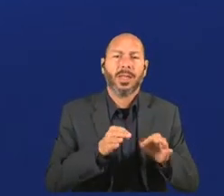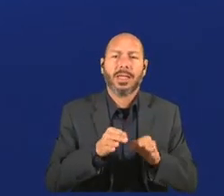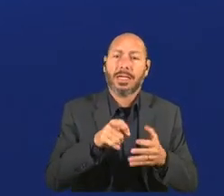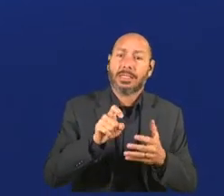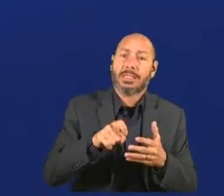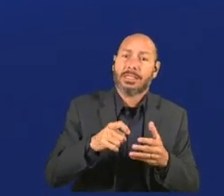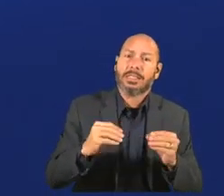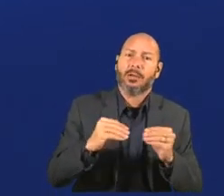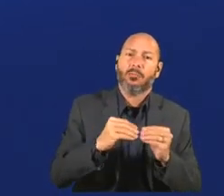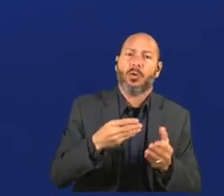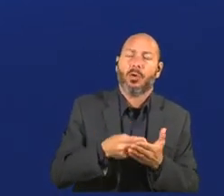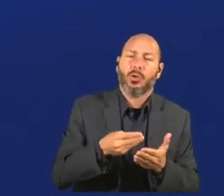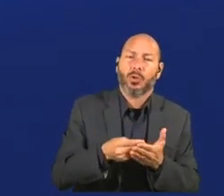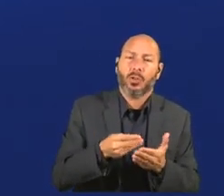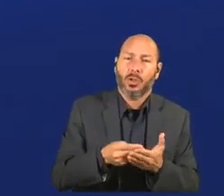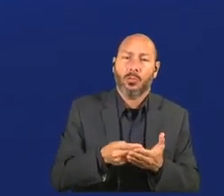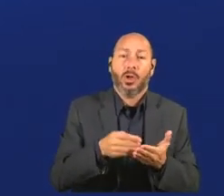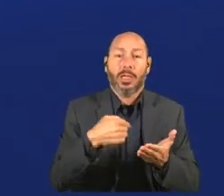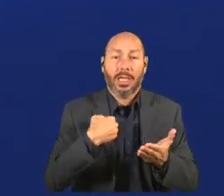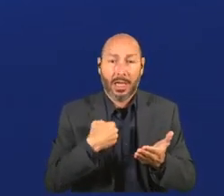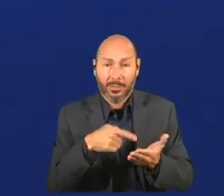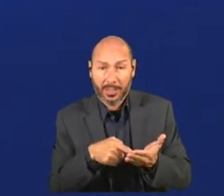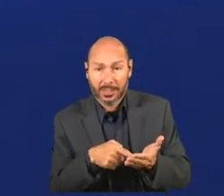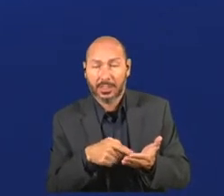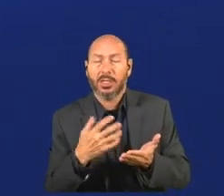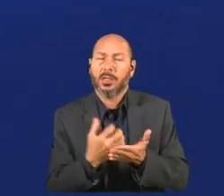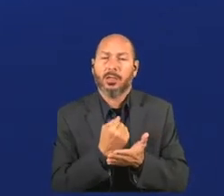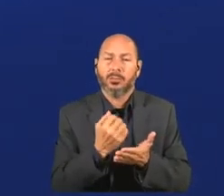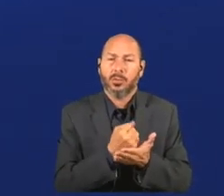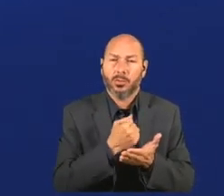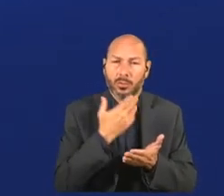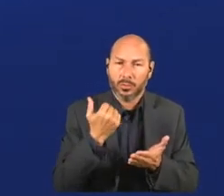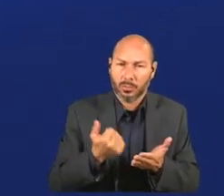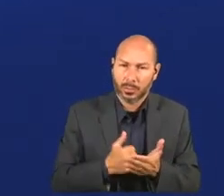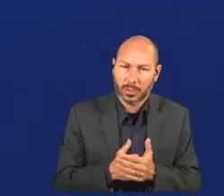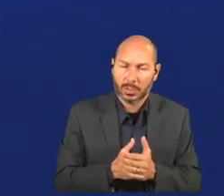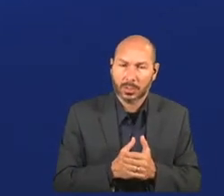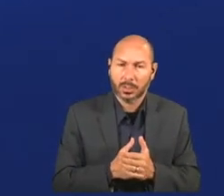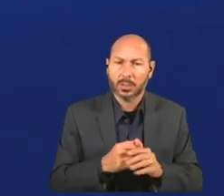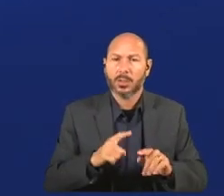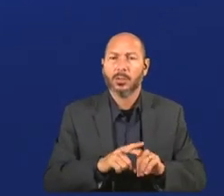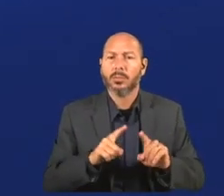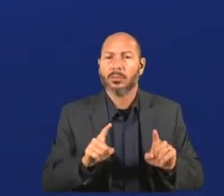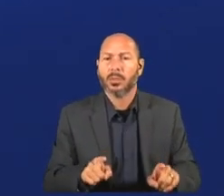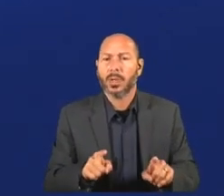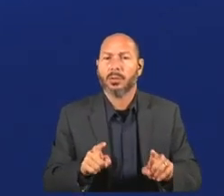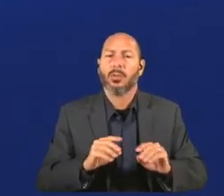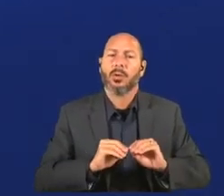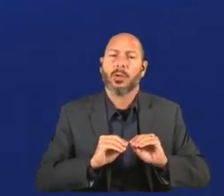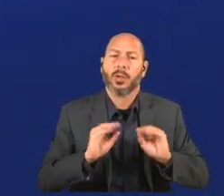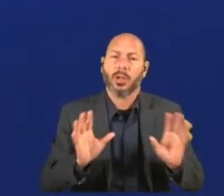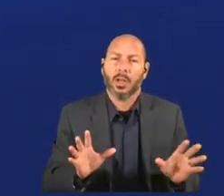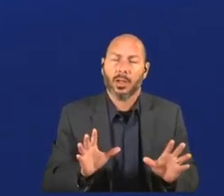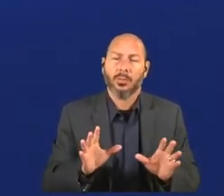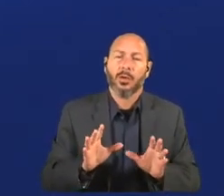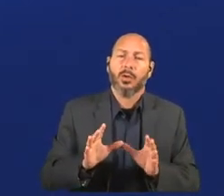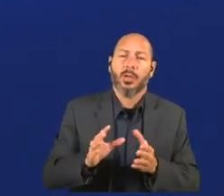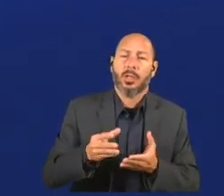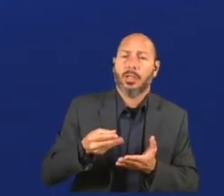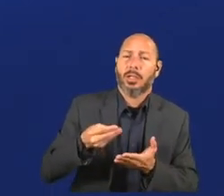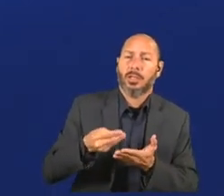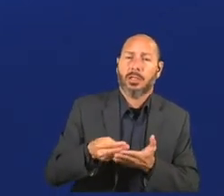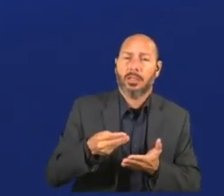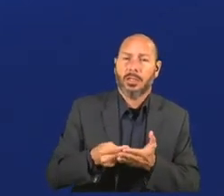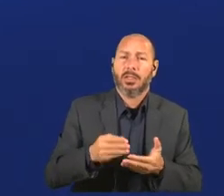maximum advantage of those funds. We have some recommendations coming up related to that. But it is without a doubt that the funding challenge